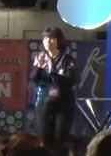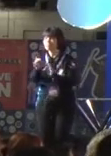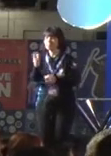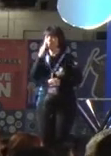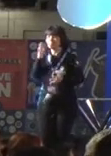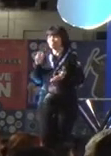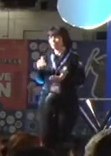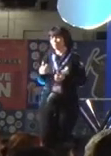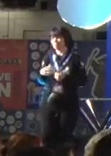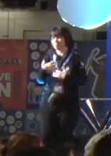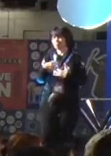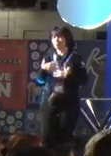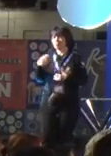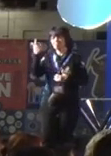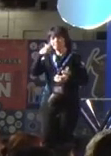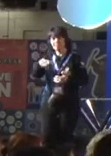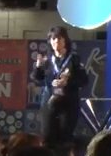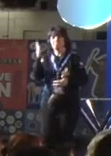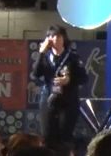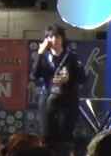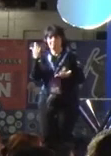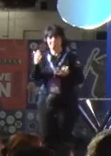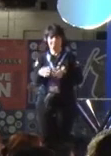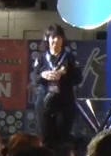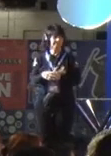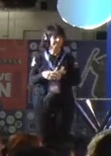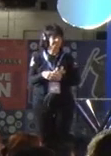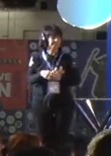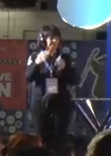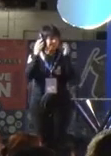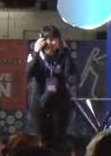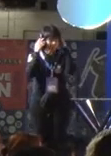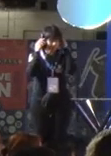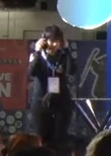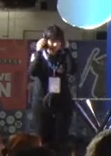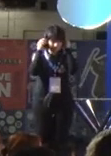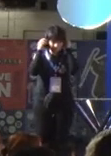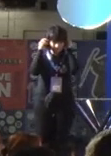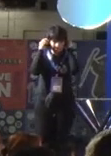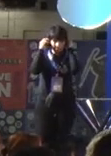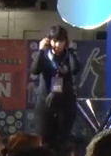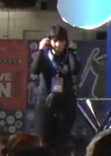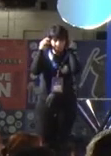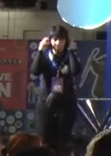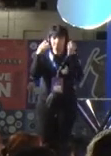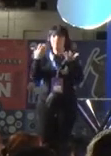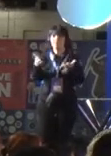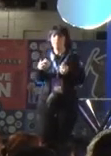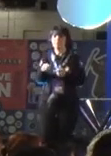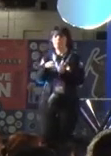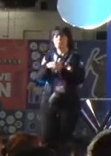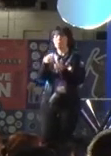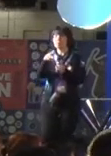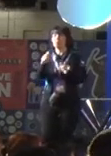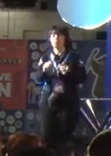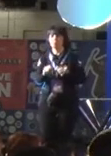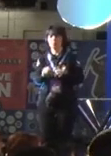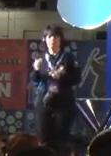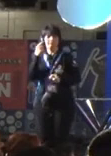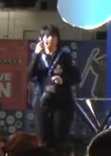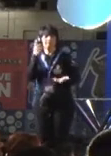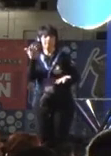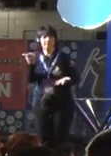to. And then when they grow up, they think, oh, well, no one gave me answers, so they go and do something else. And I just thought, my father was